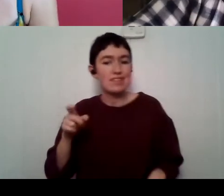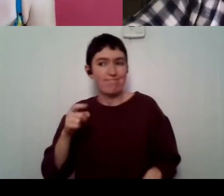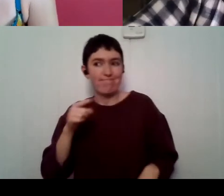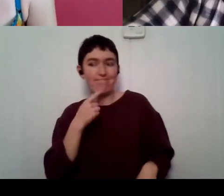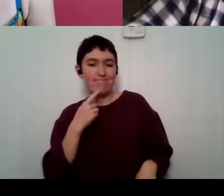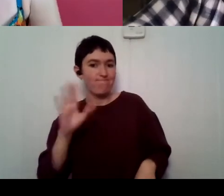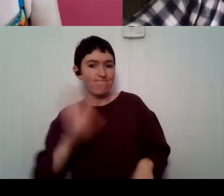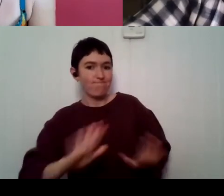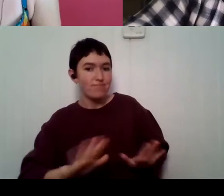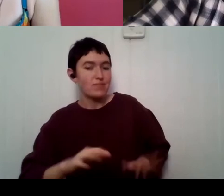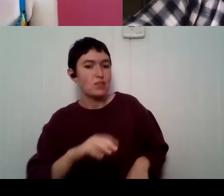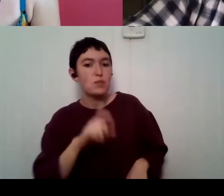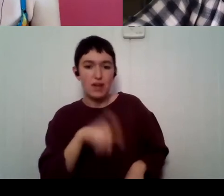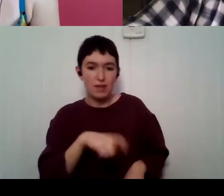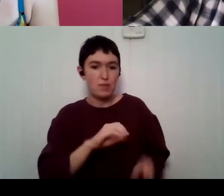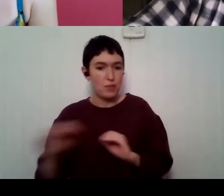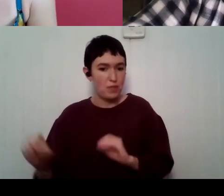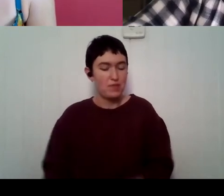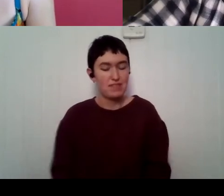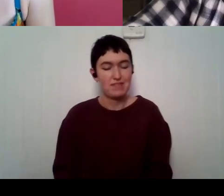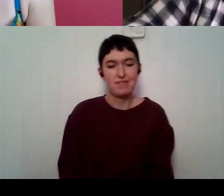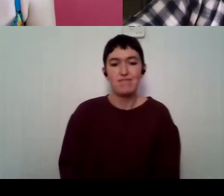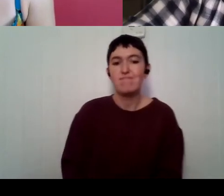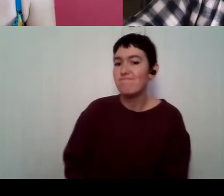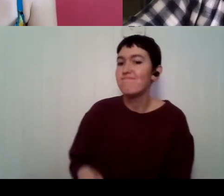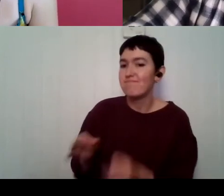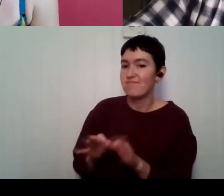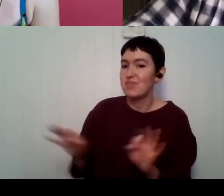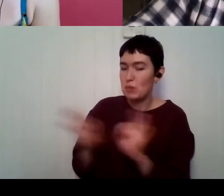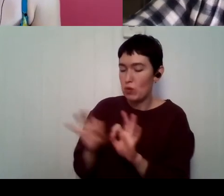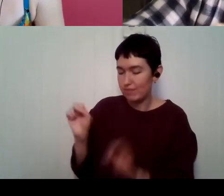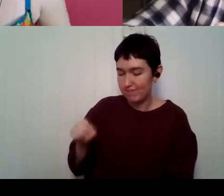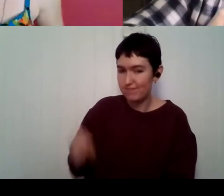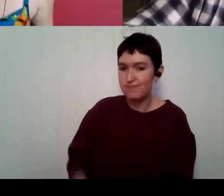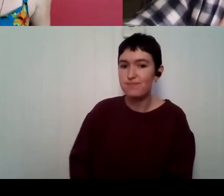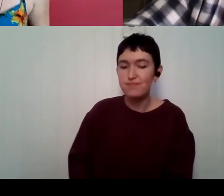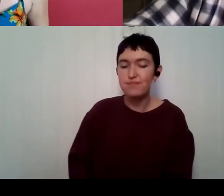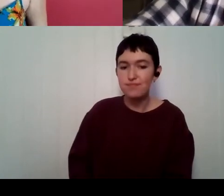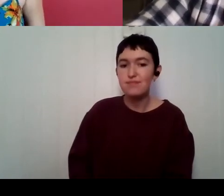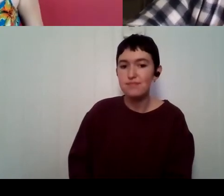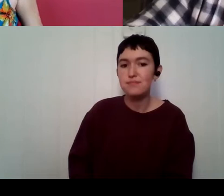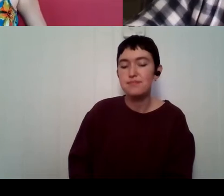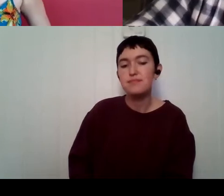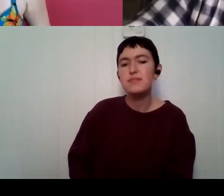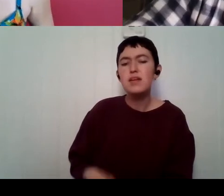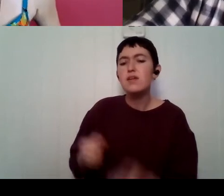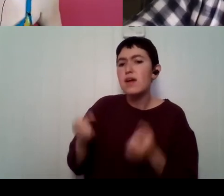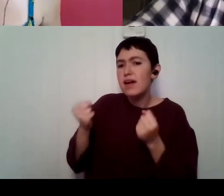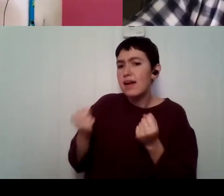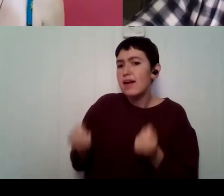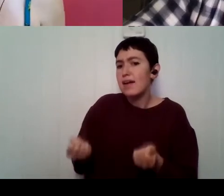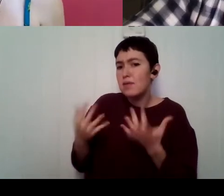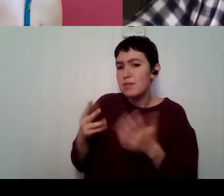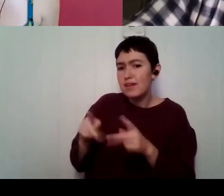that's always important. Very, very important. Okay, our next question is, how many types of monkeys, how many species of monkeys are